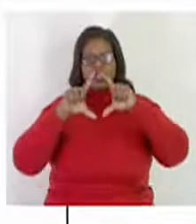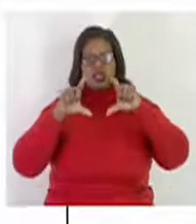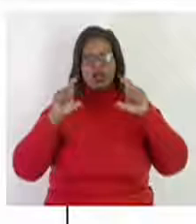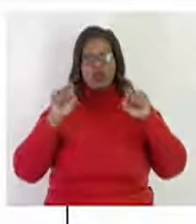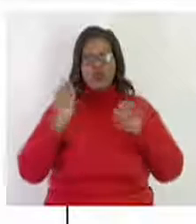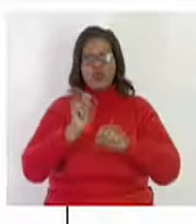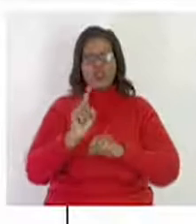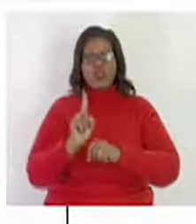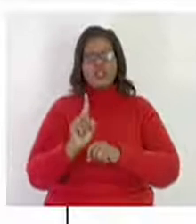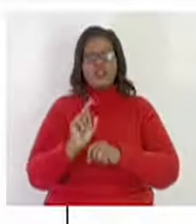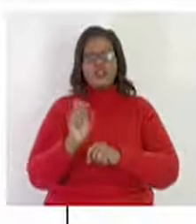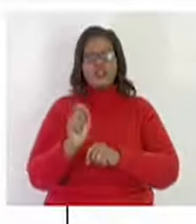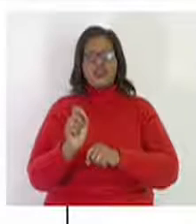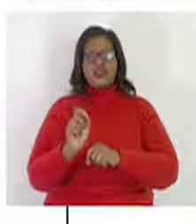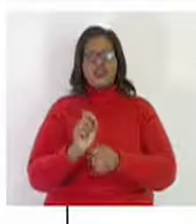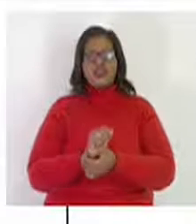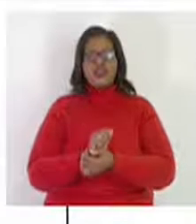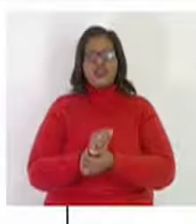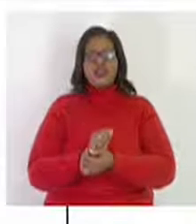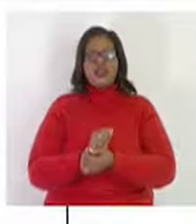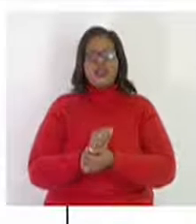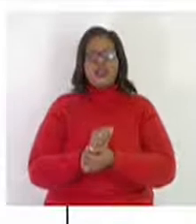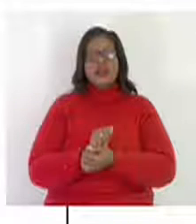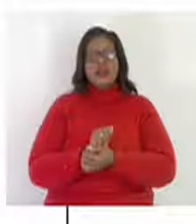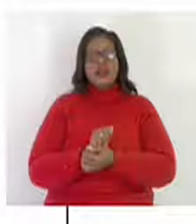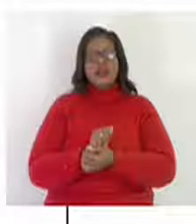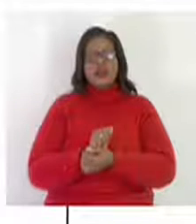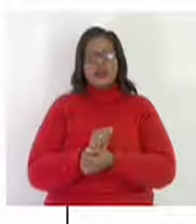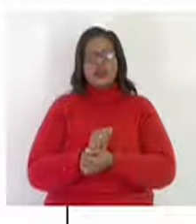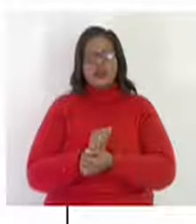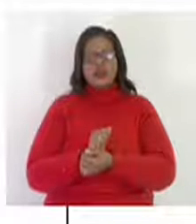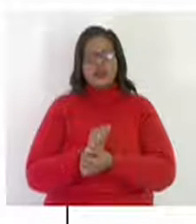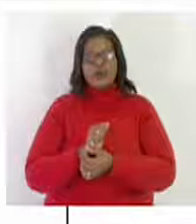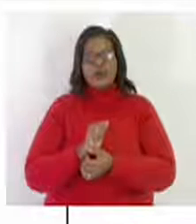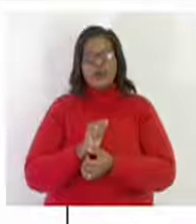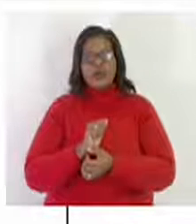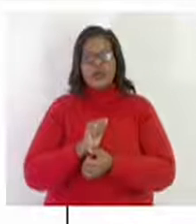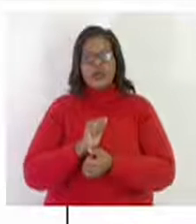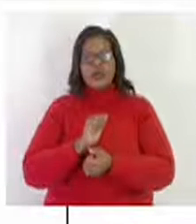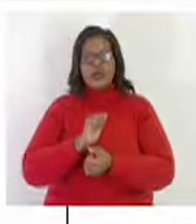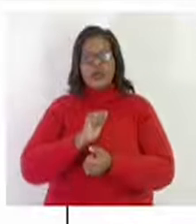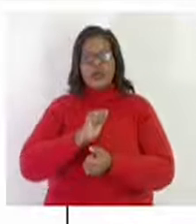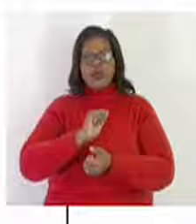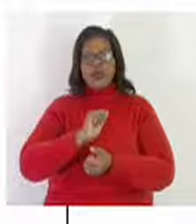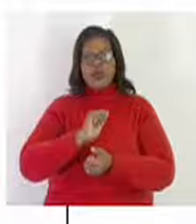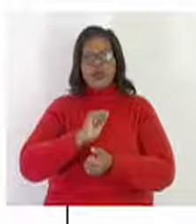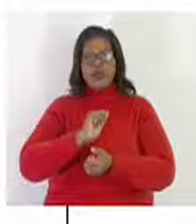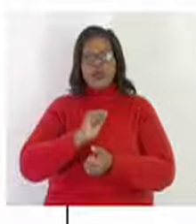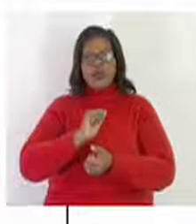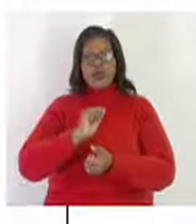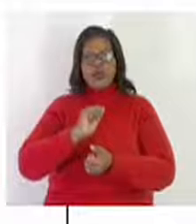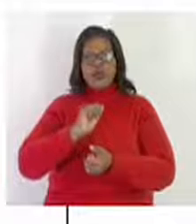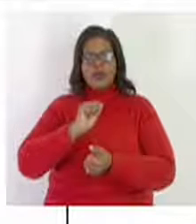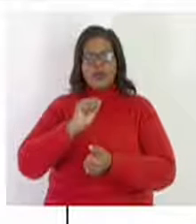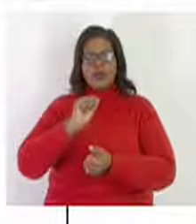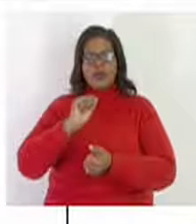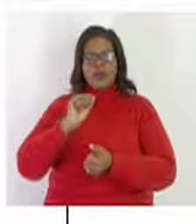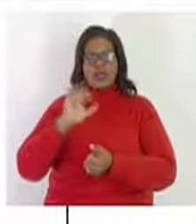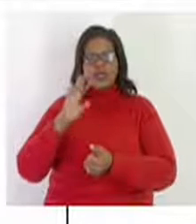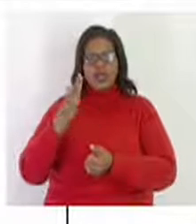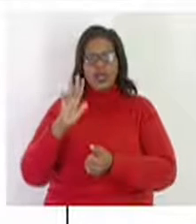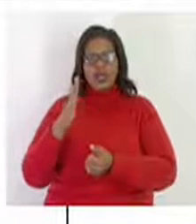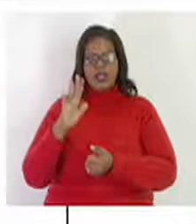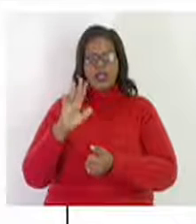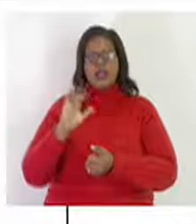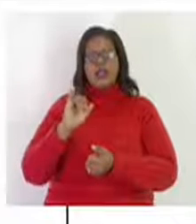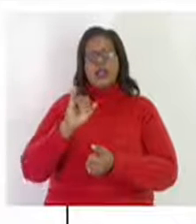is written there, the sign which is opening to the right, it means